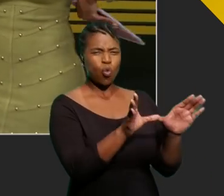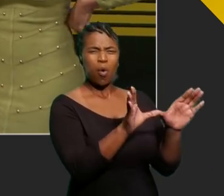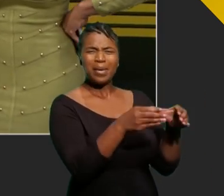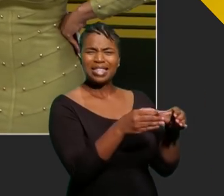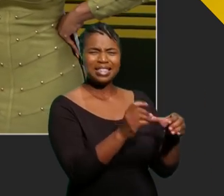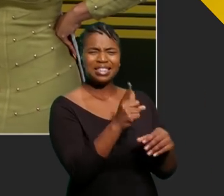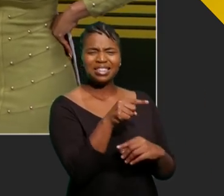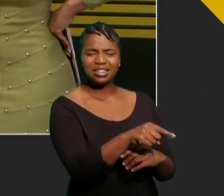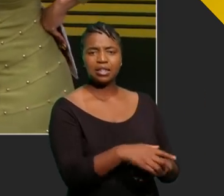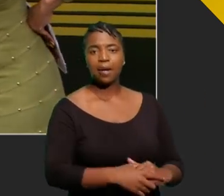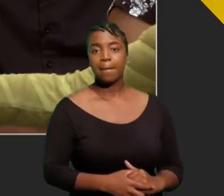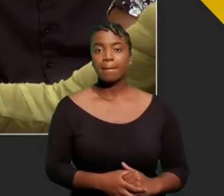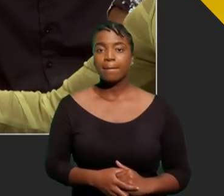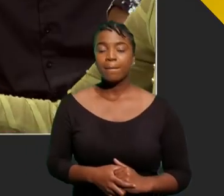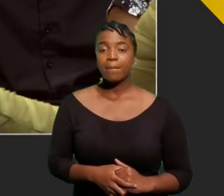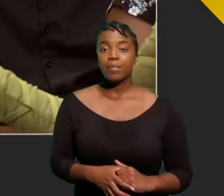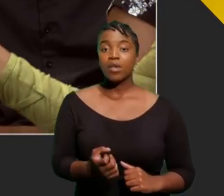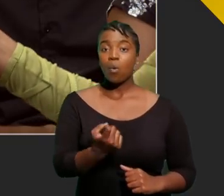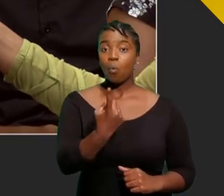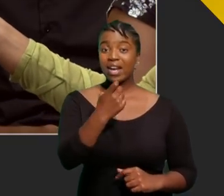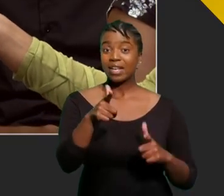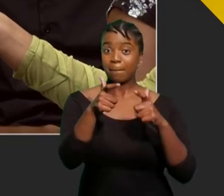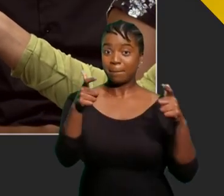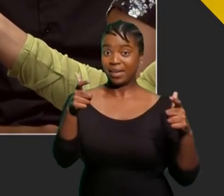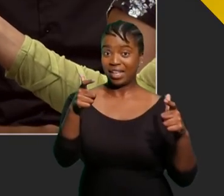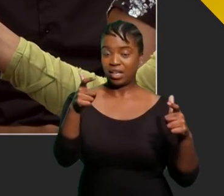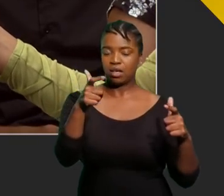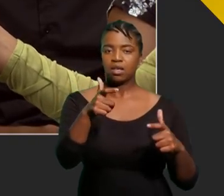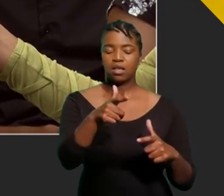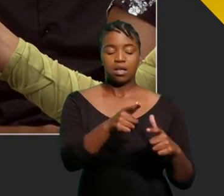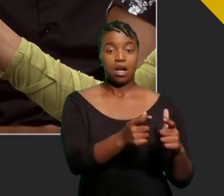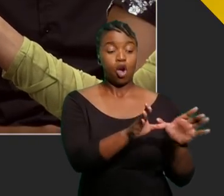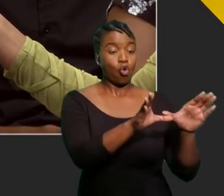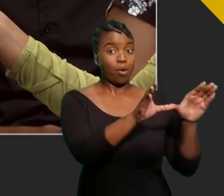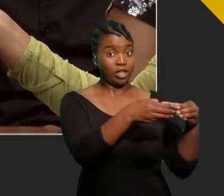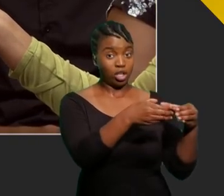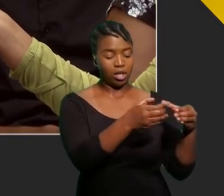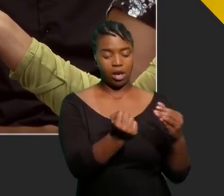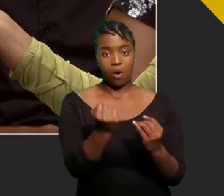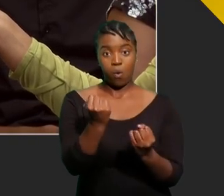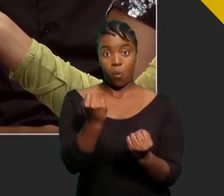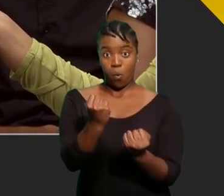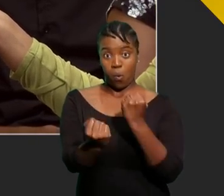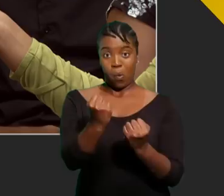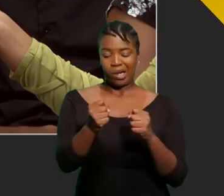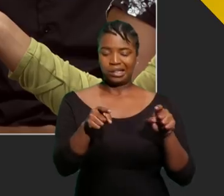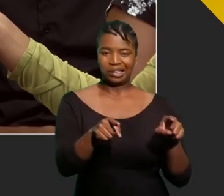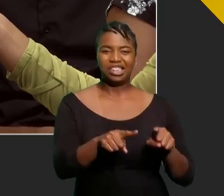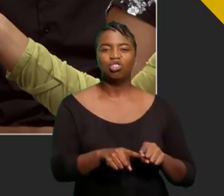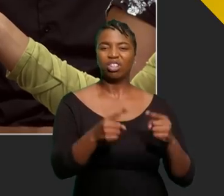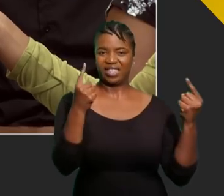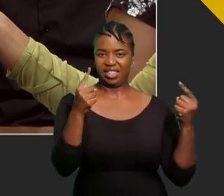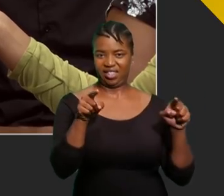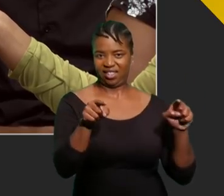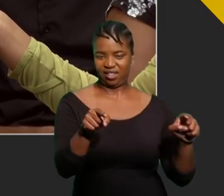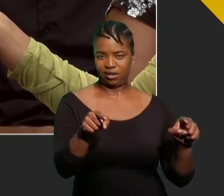inquiry? So one of the biggest misconceptions are that people don't have an understanding of your commissions of inquiry and a court of